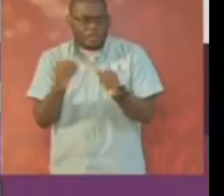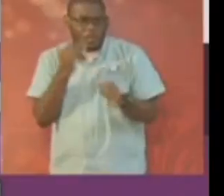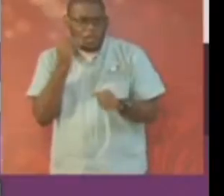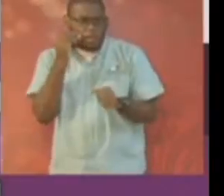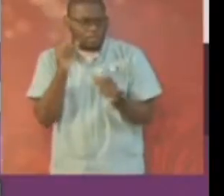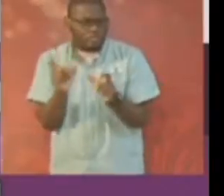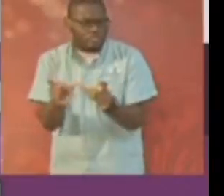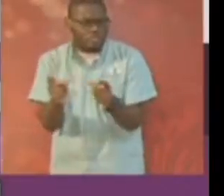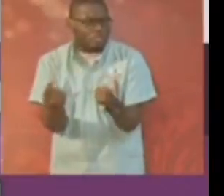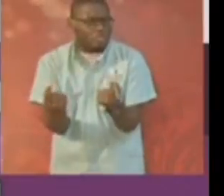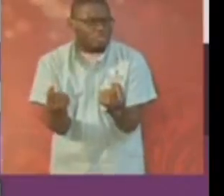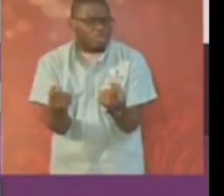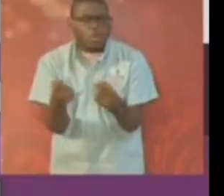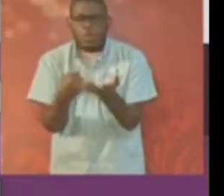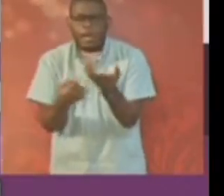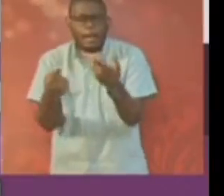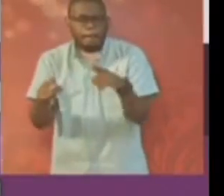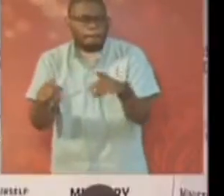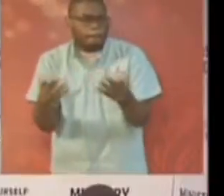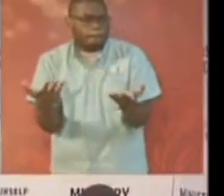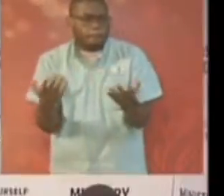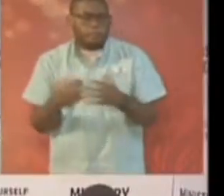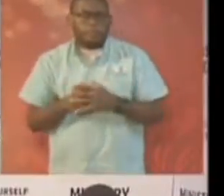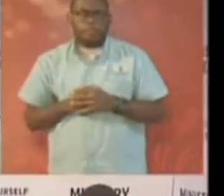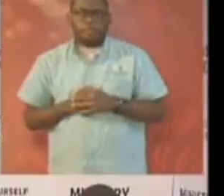sort? Thank you.